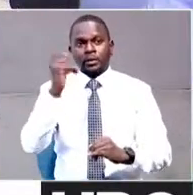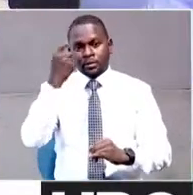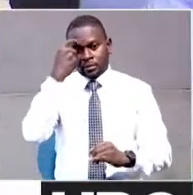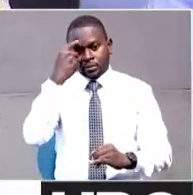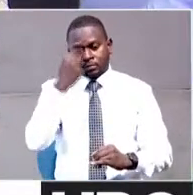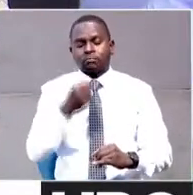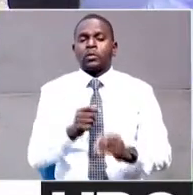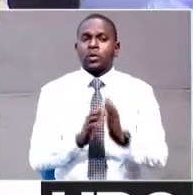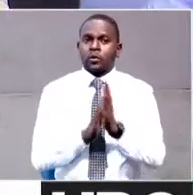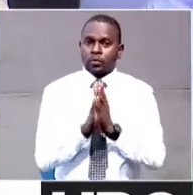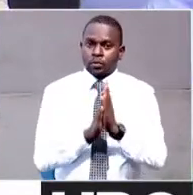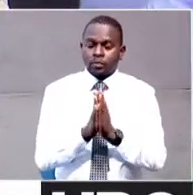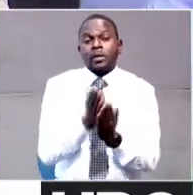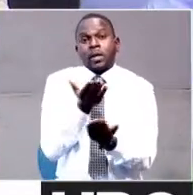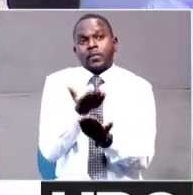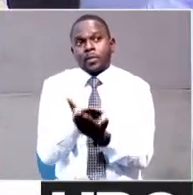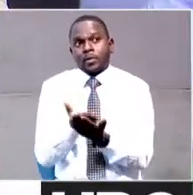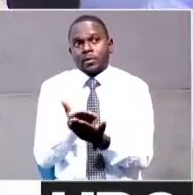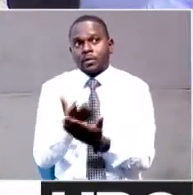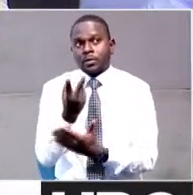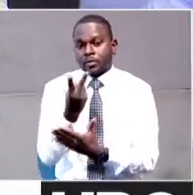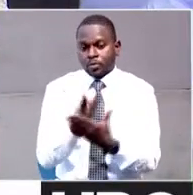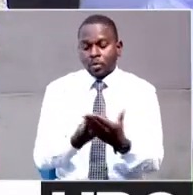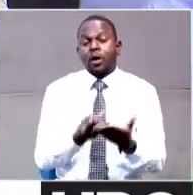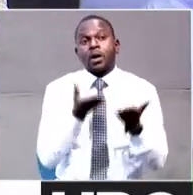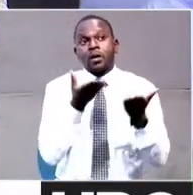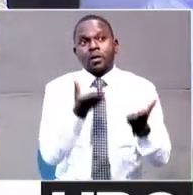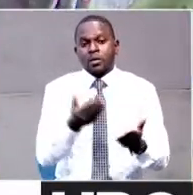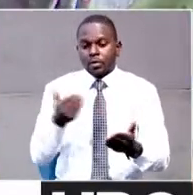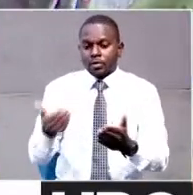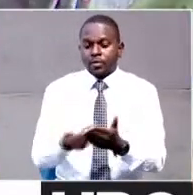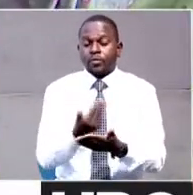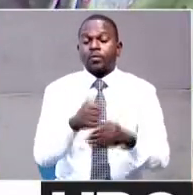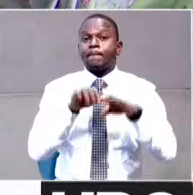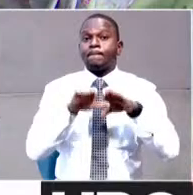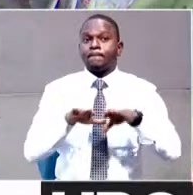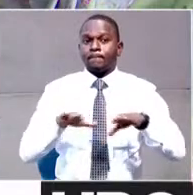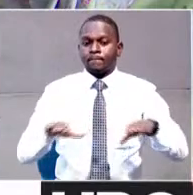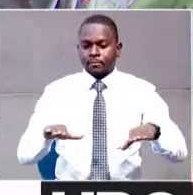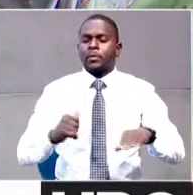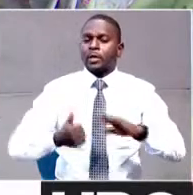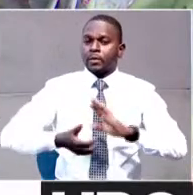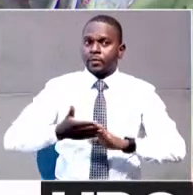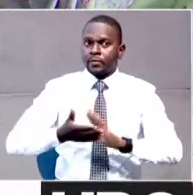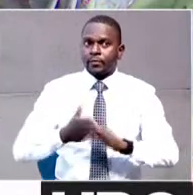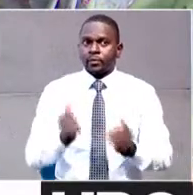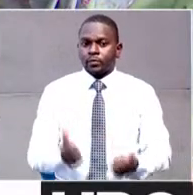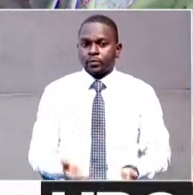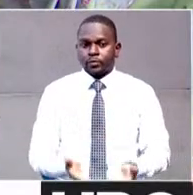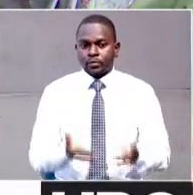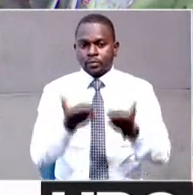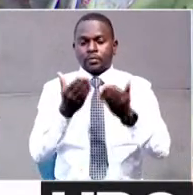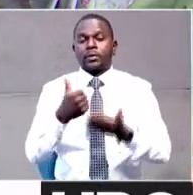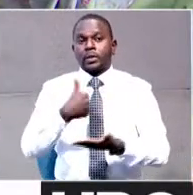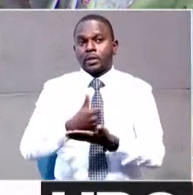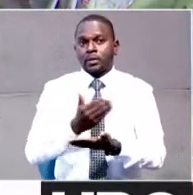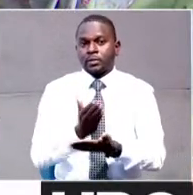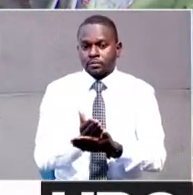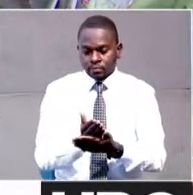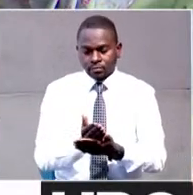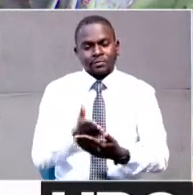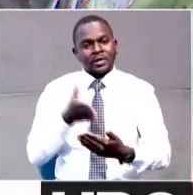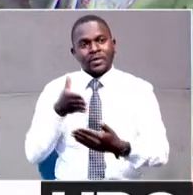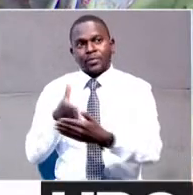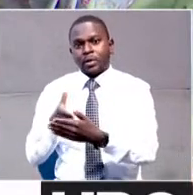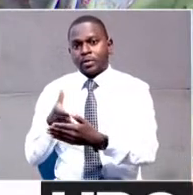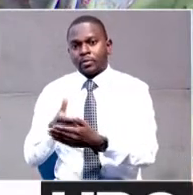to stimulate the demand from both existing and new markets to drive faster recovery of the sector that has been badly